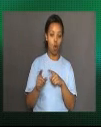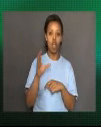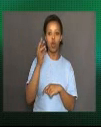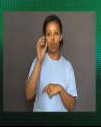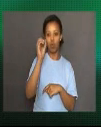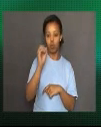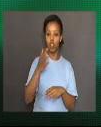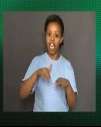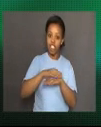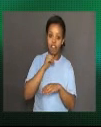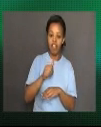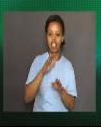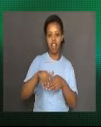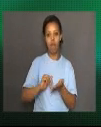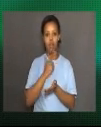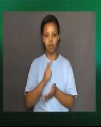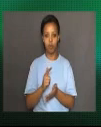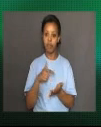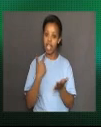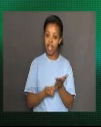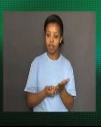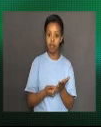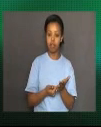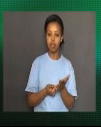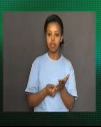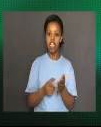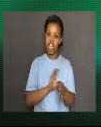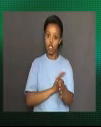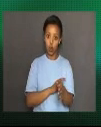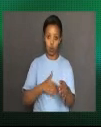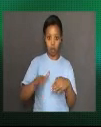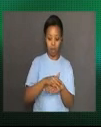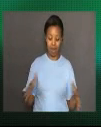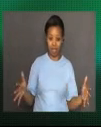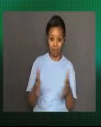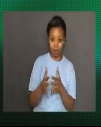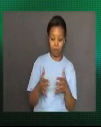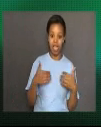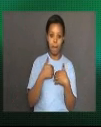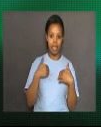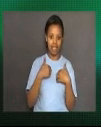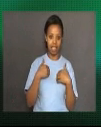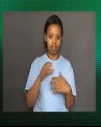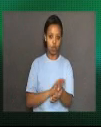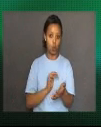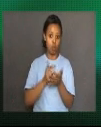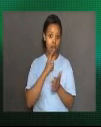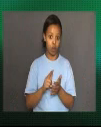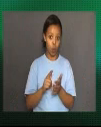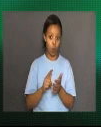uncoil. The pinching of the cell membrane in animal cells is